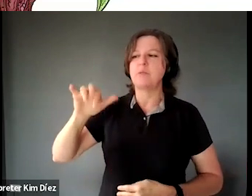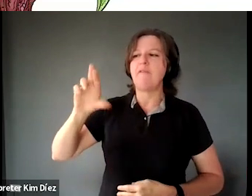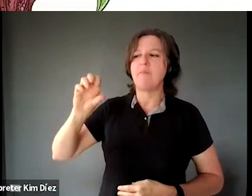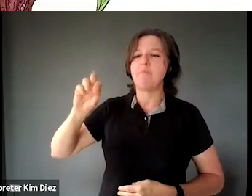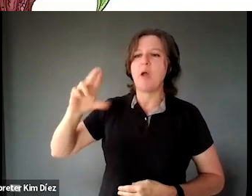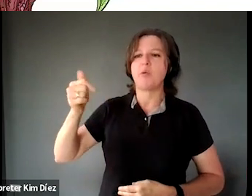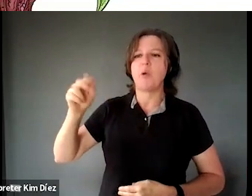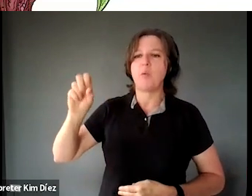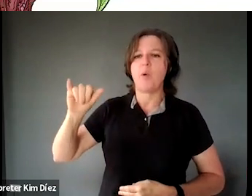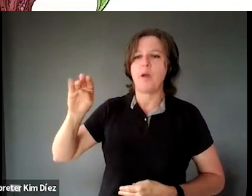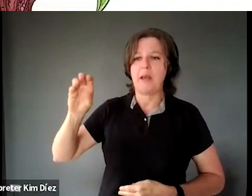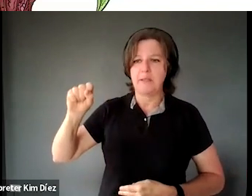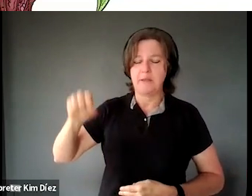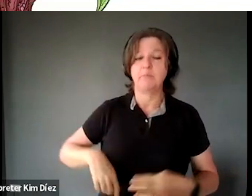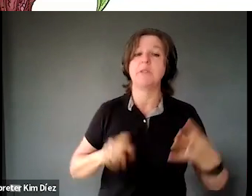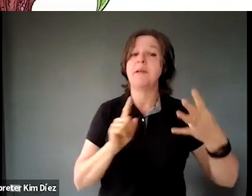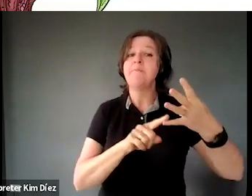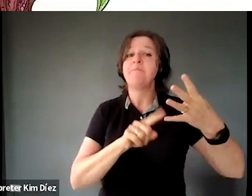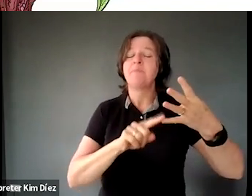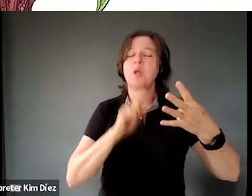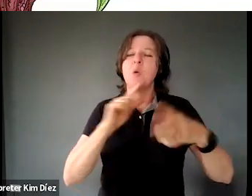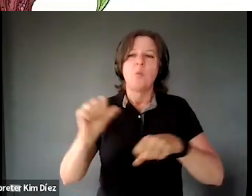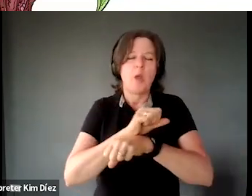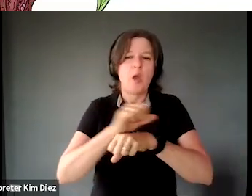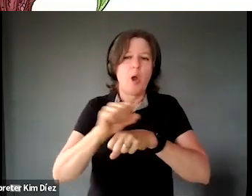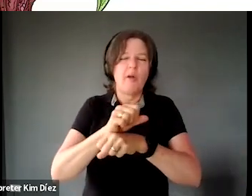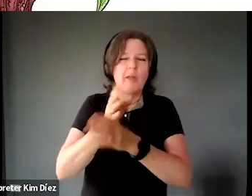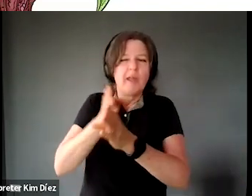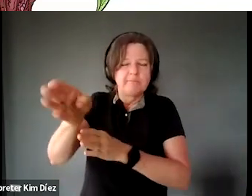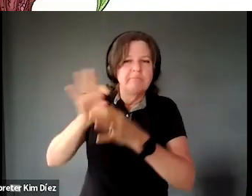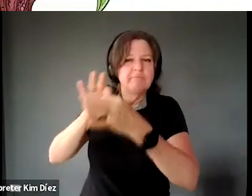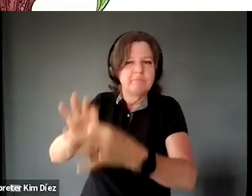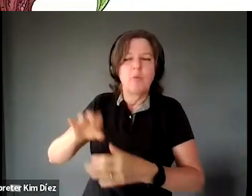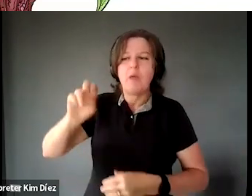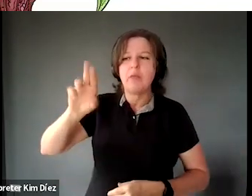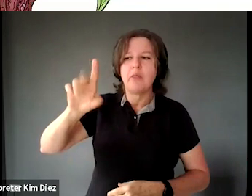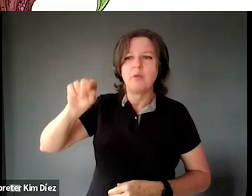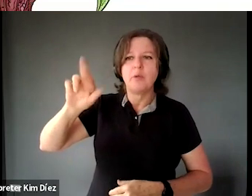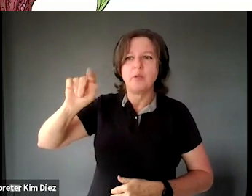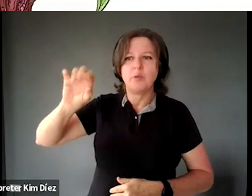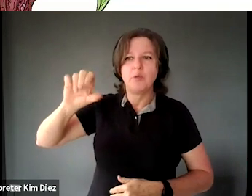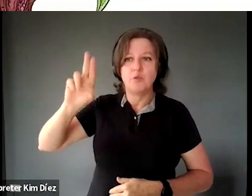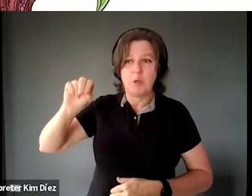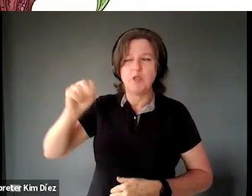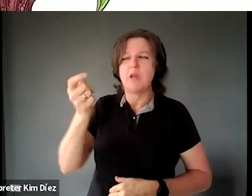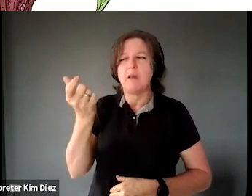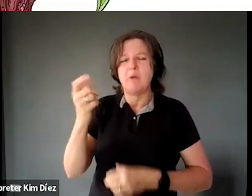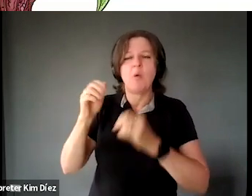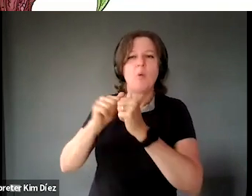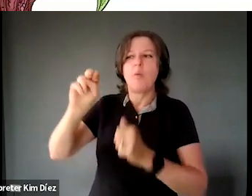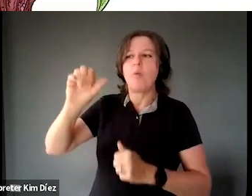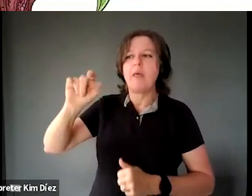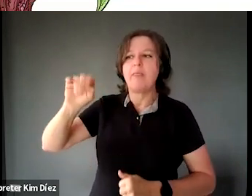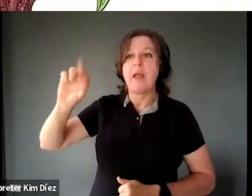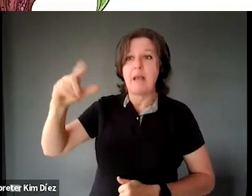use of microorganisms. In terms of the microorganisms, we're working both in the nutrition through